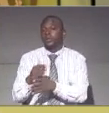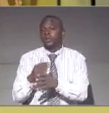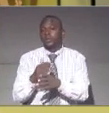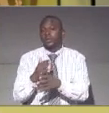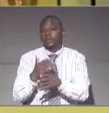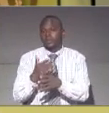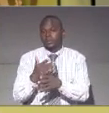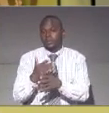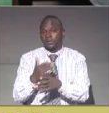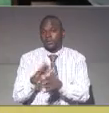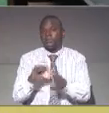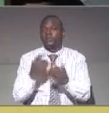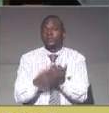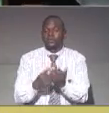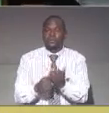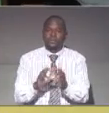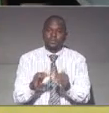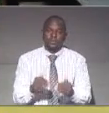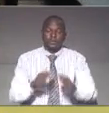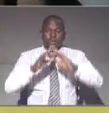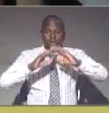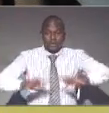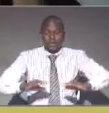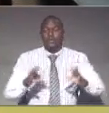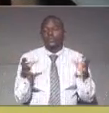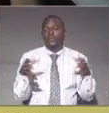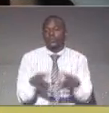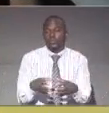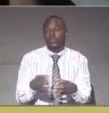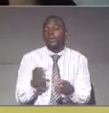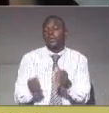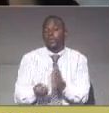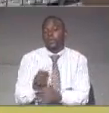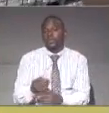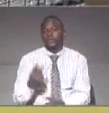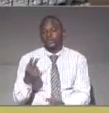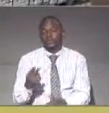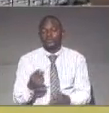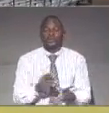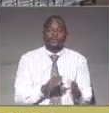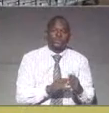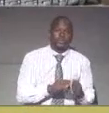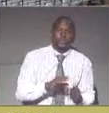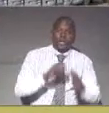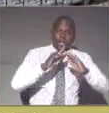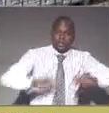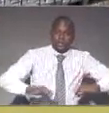the industries in Uganda. Roofings Group products manufactured at their two plants include iron sheets,